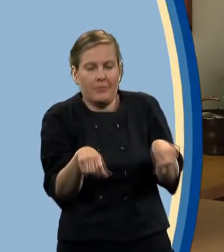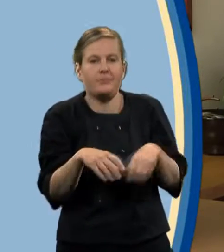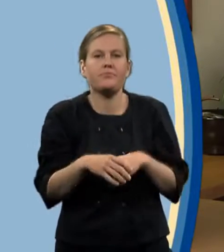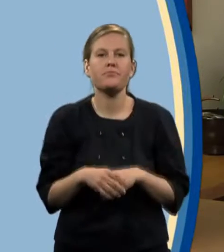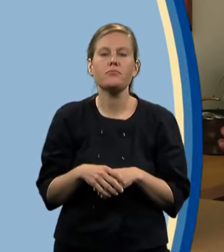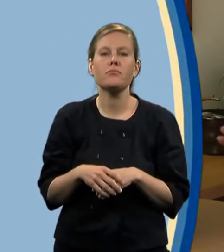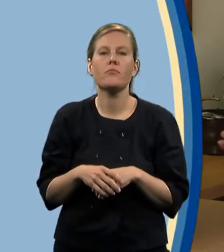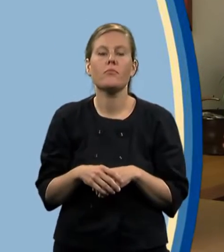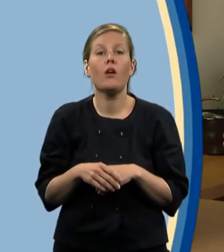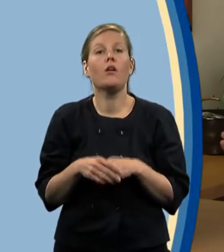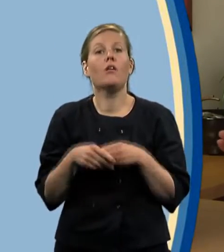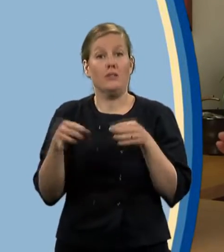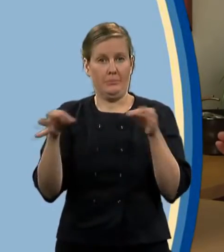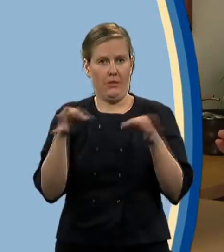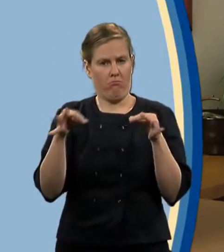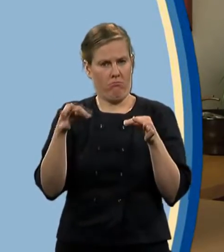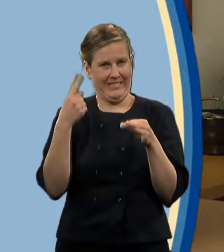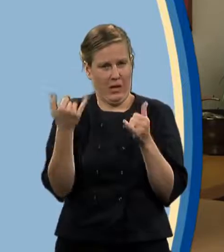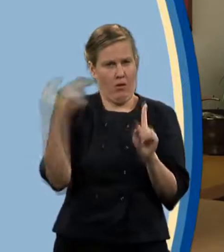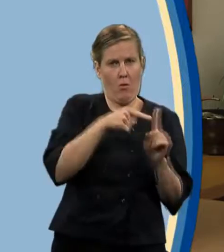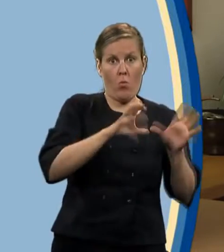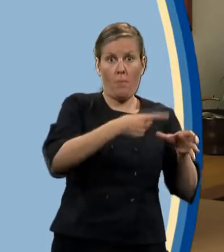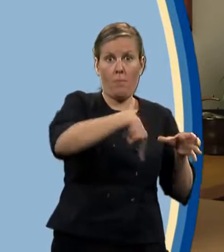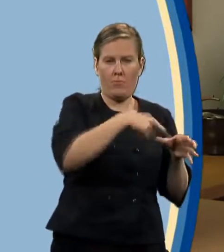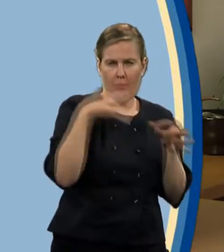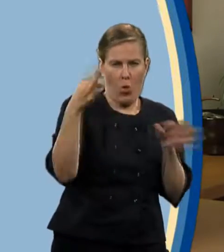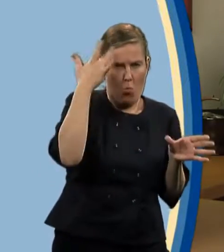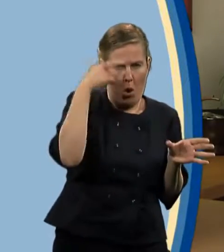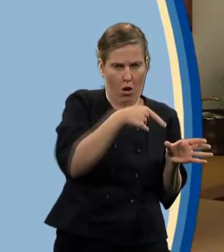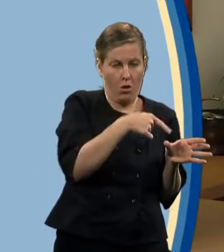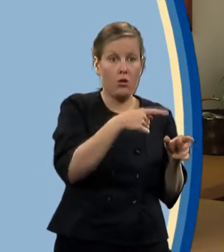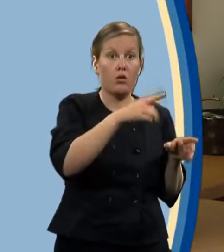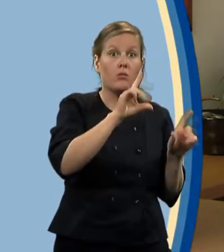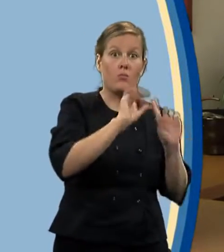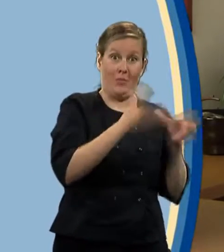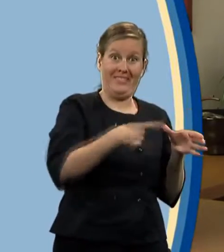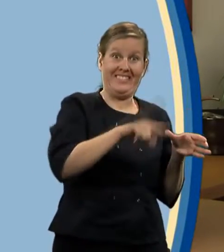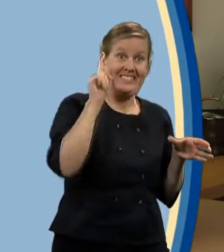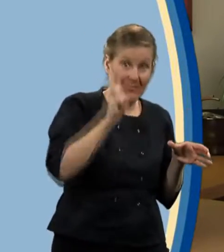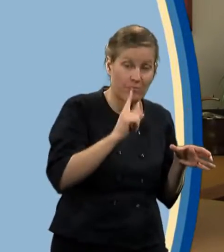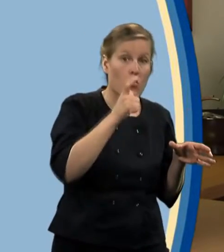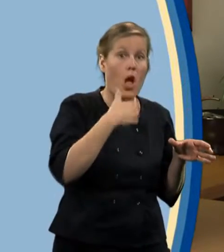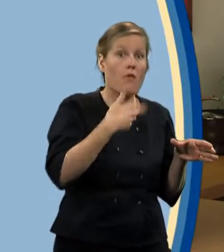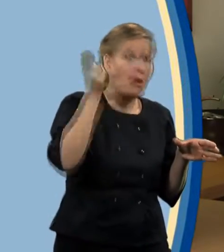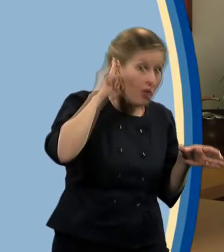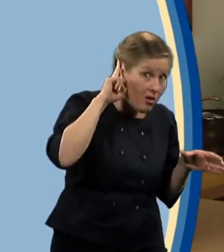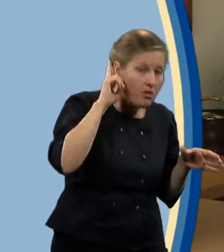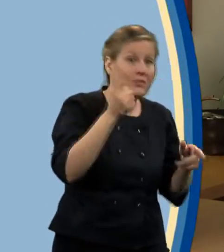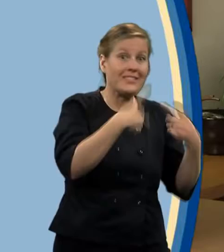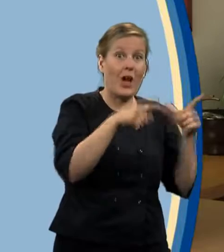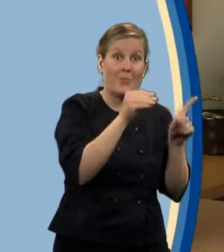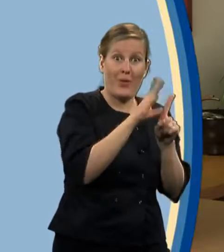within which the patterns are entering the brain. Because the reason that the group of people who had